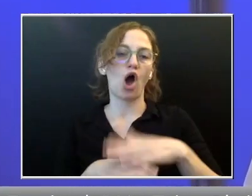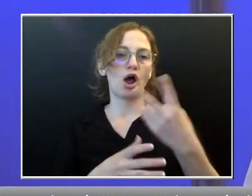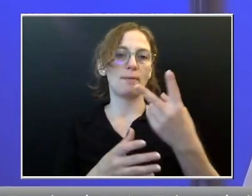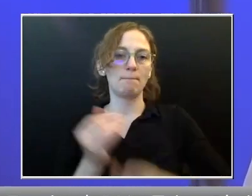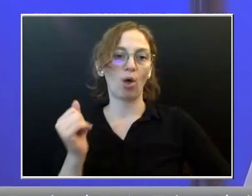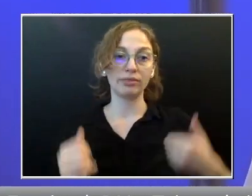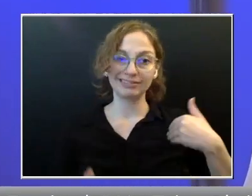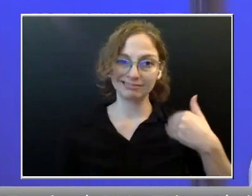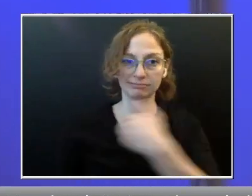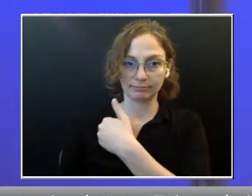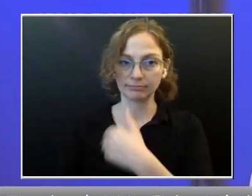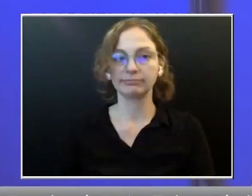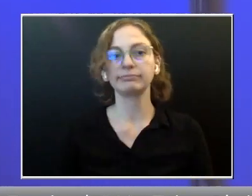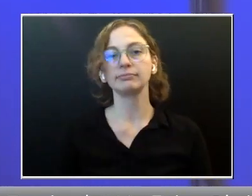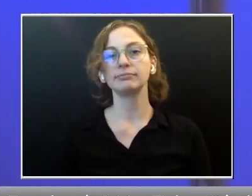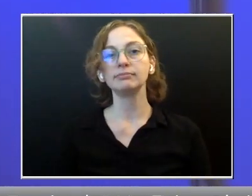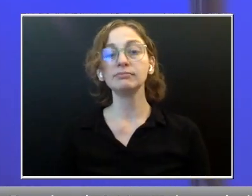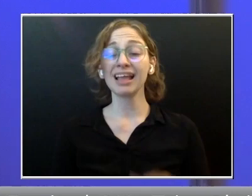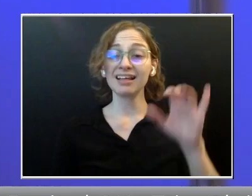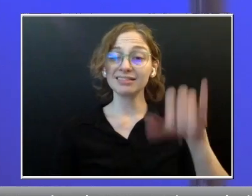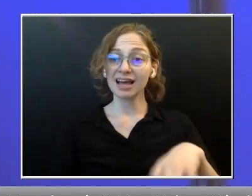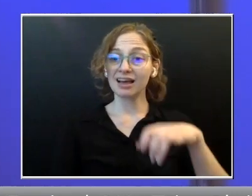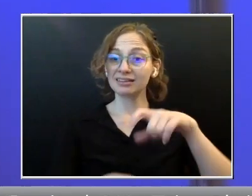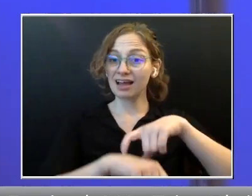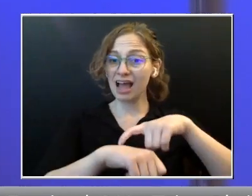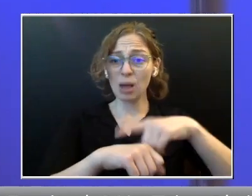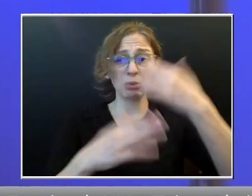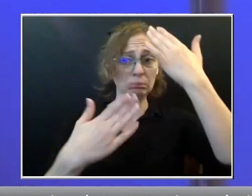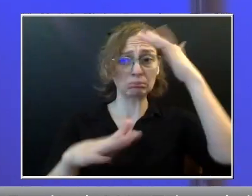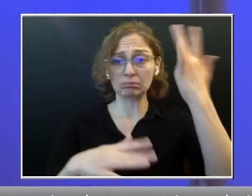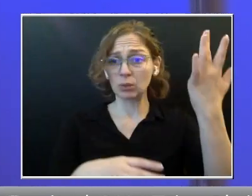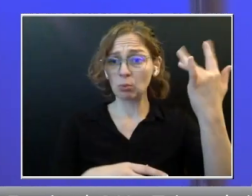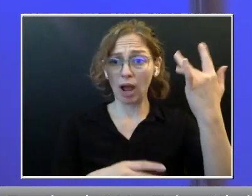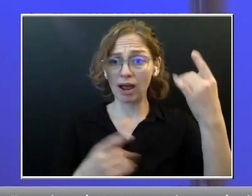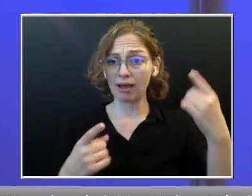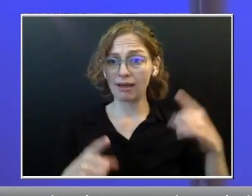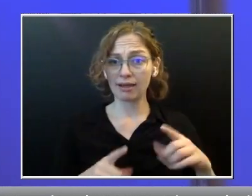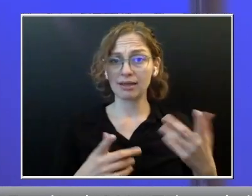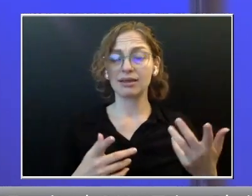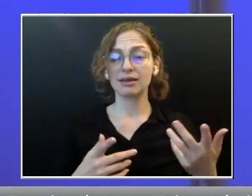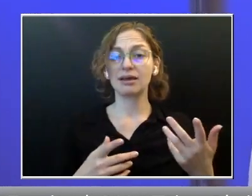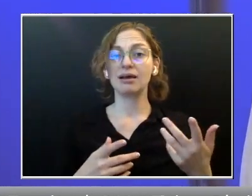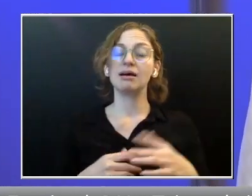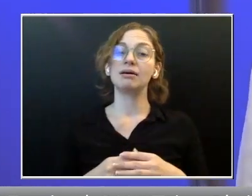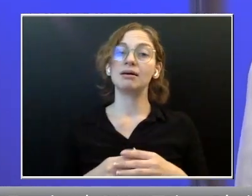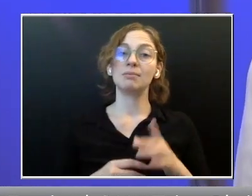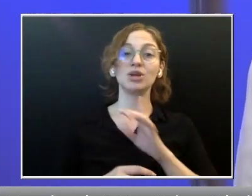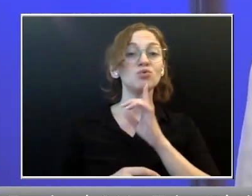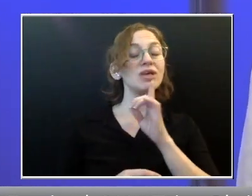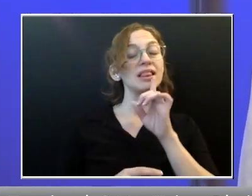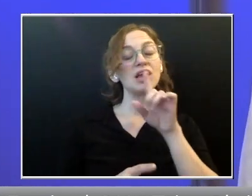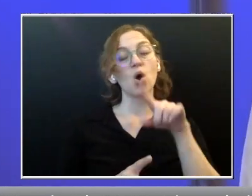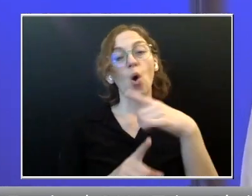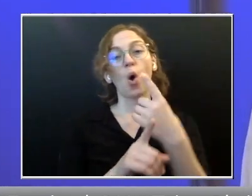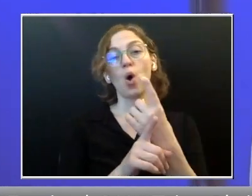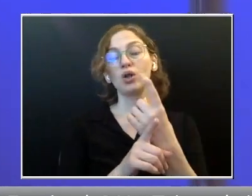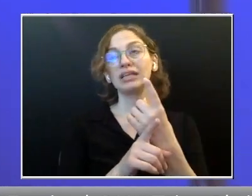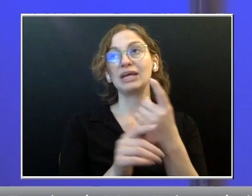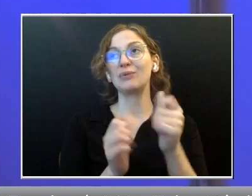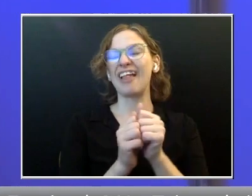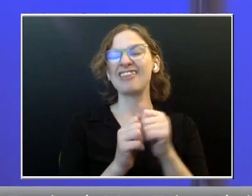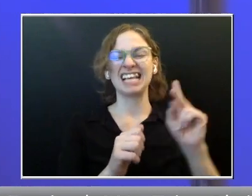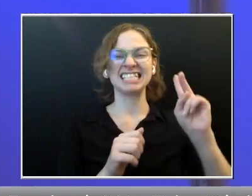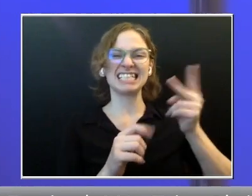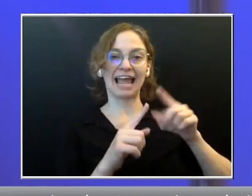that at the time. And it was only as part of really a secondary round of genetic testing, because her